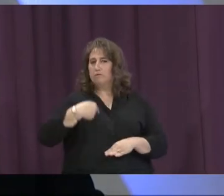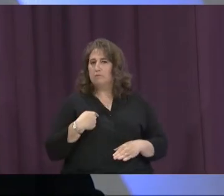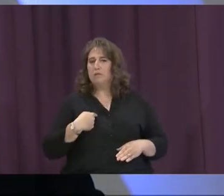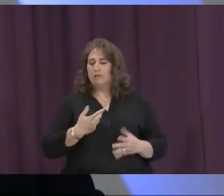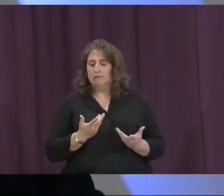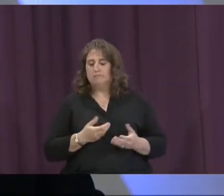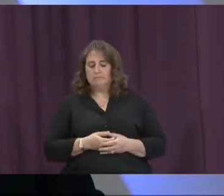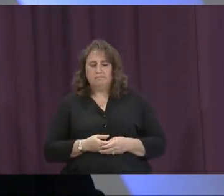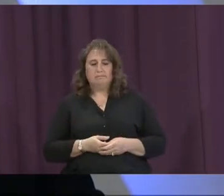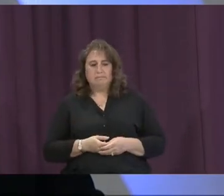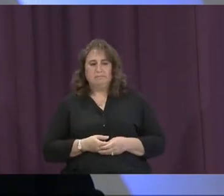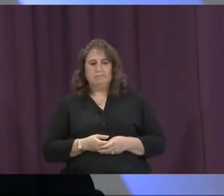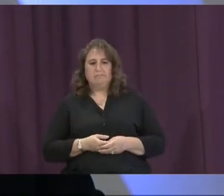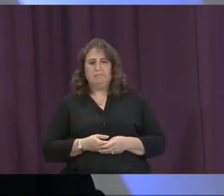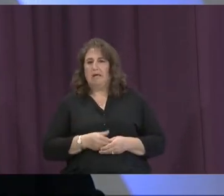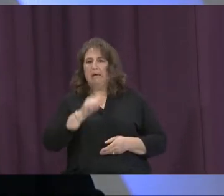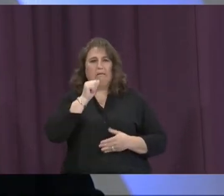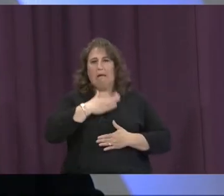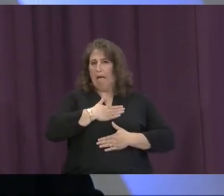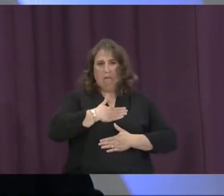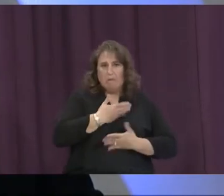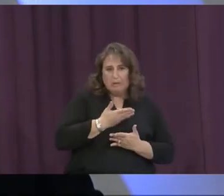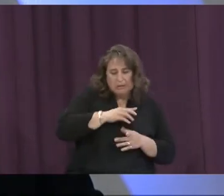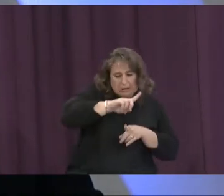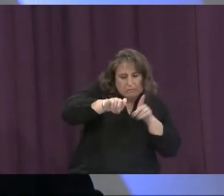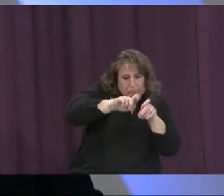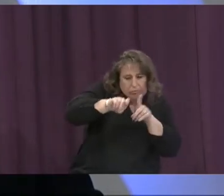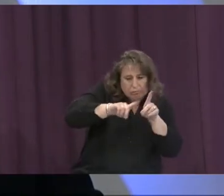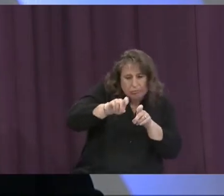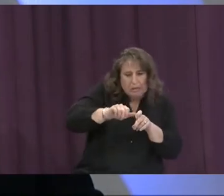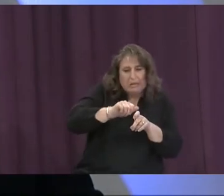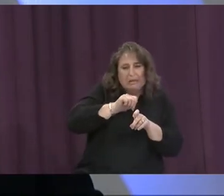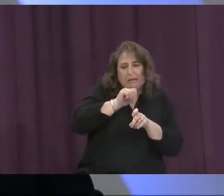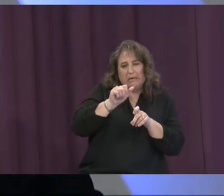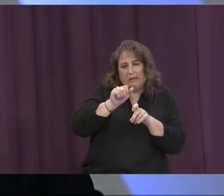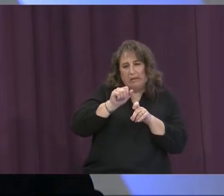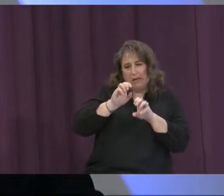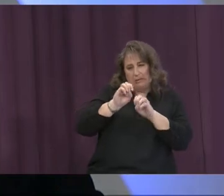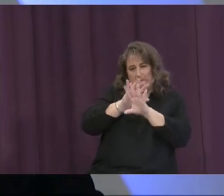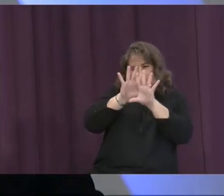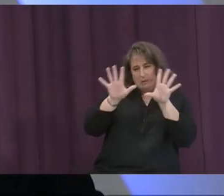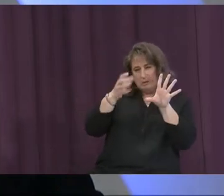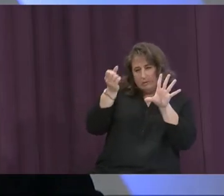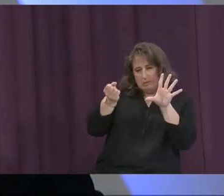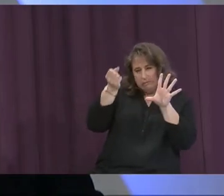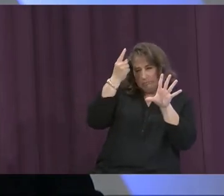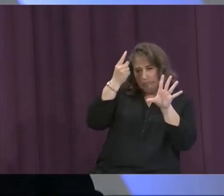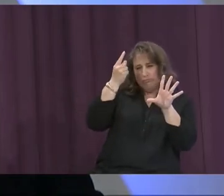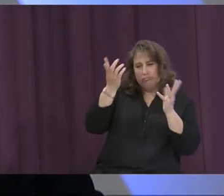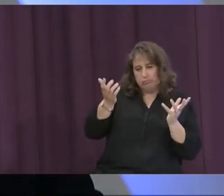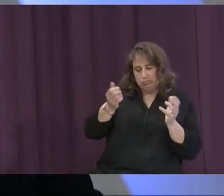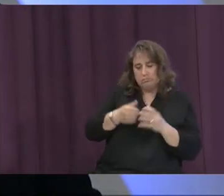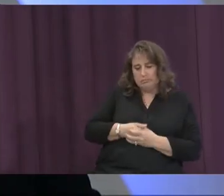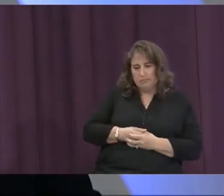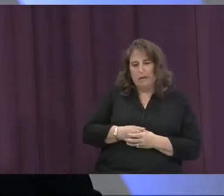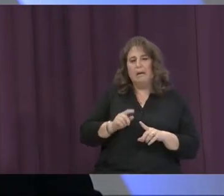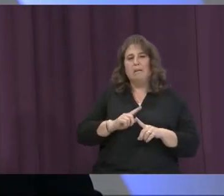uh, not wanting to ask the questions to clarify, to get through that assumption, you know. Um,